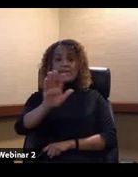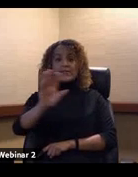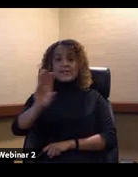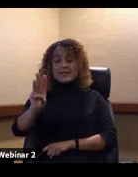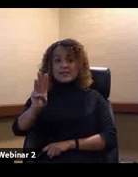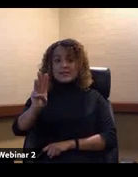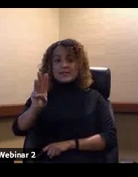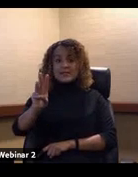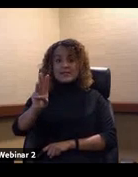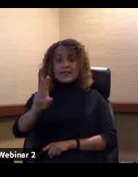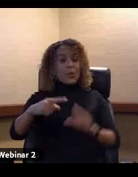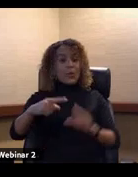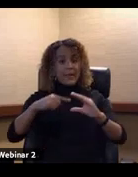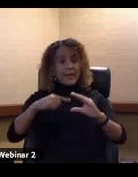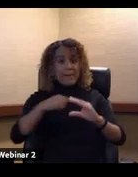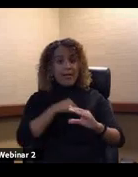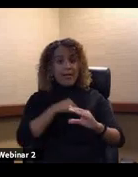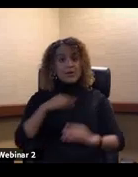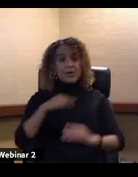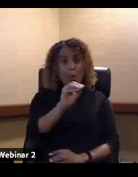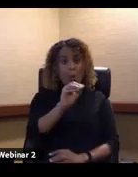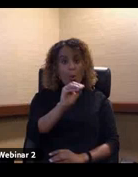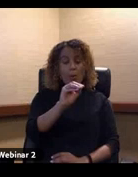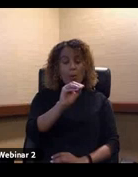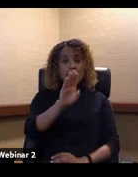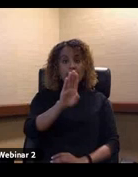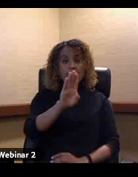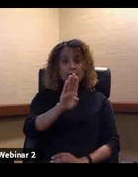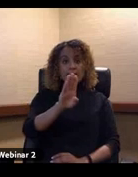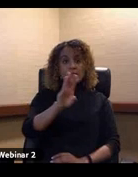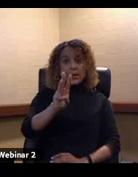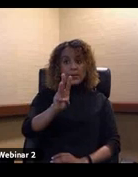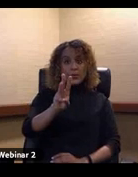888-514-8556, as well as email us at